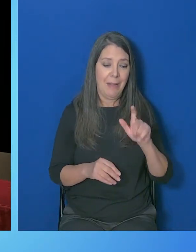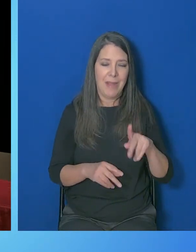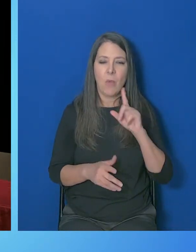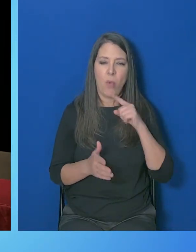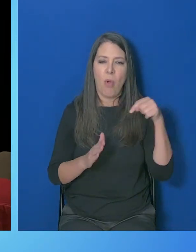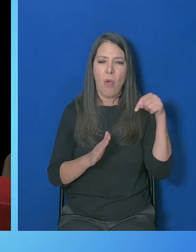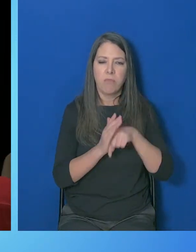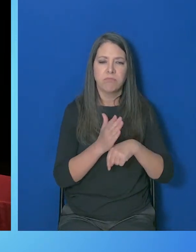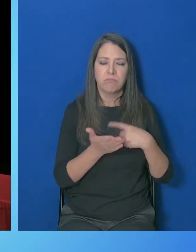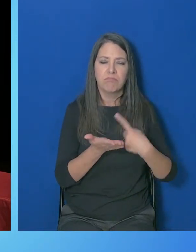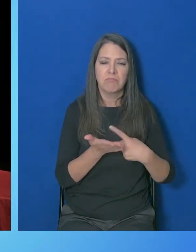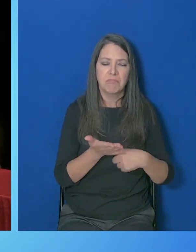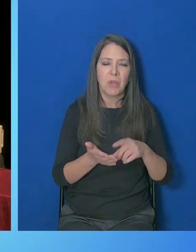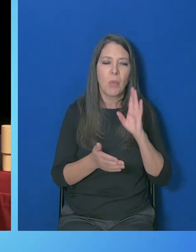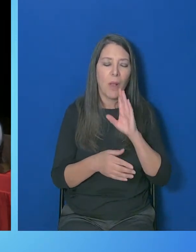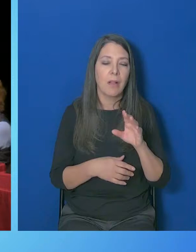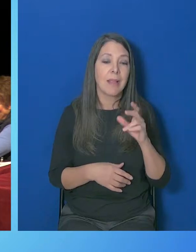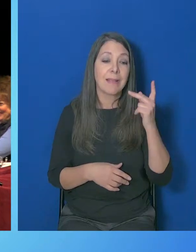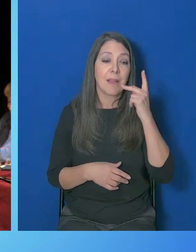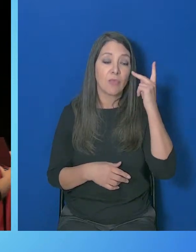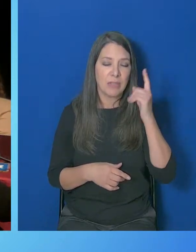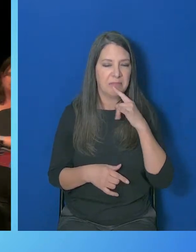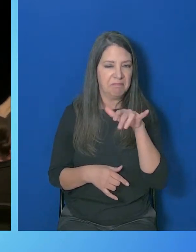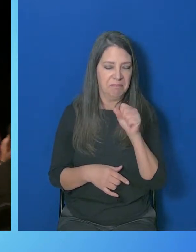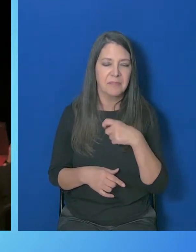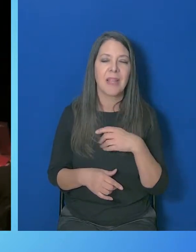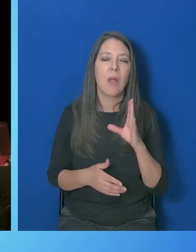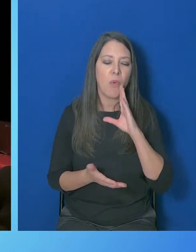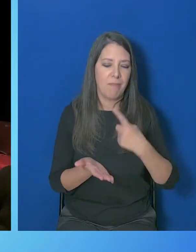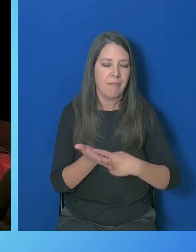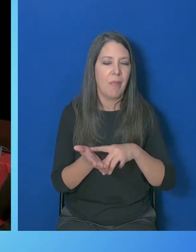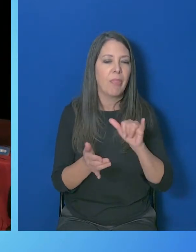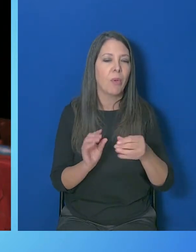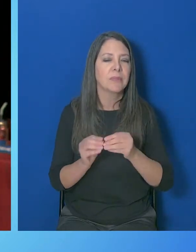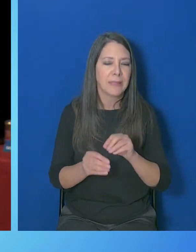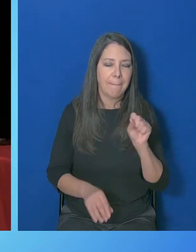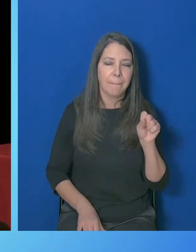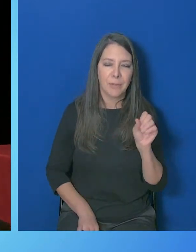And I will definitely go through those numbers for you, Linda.